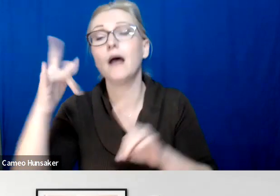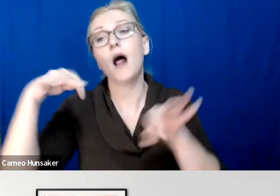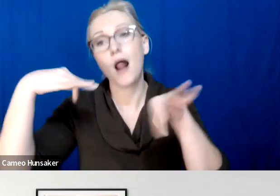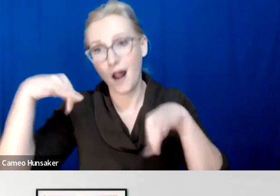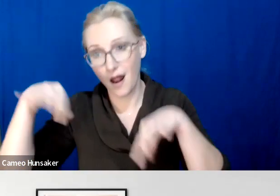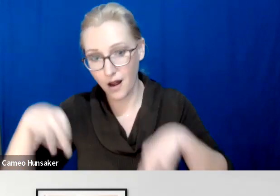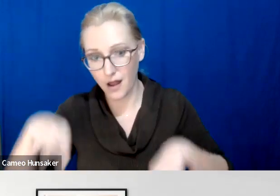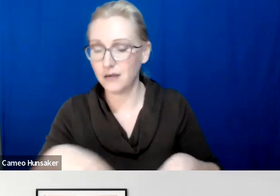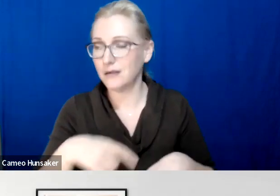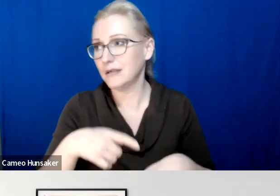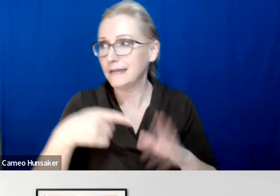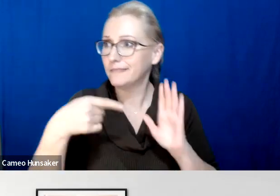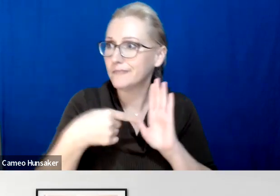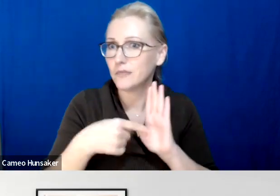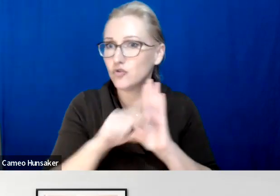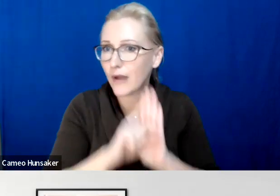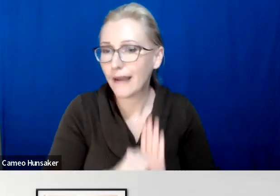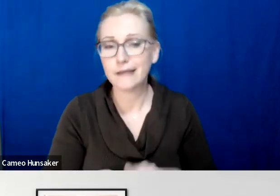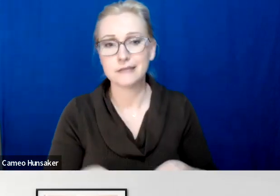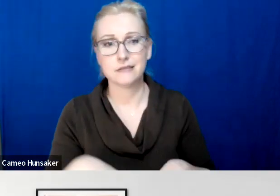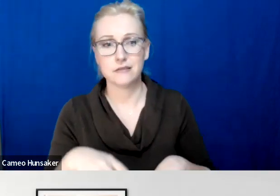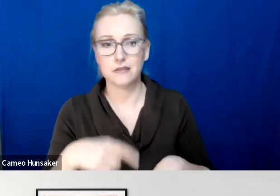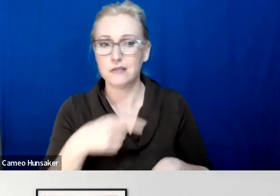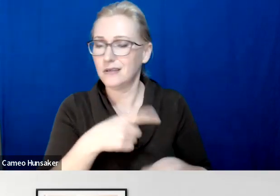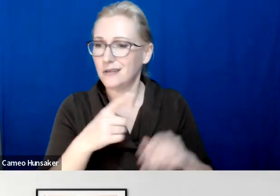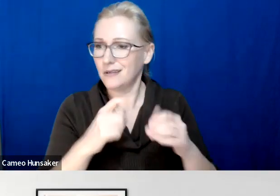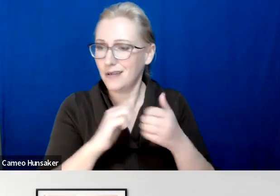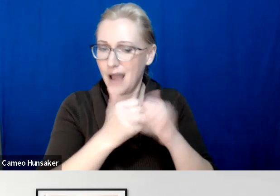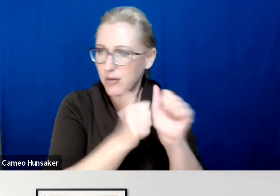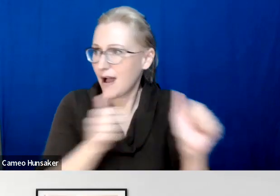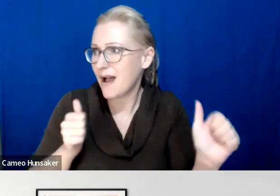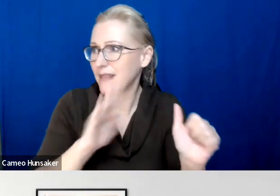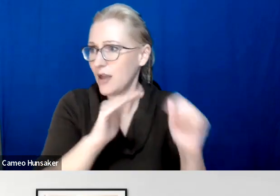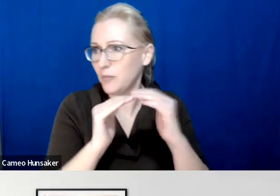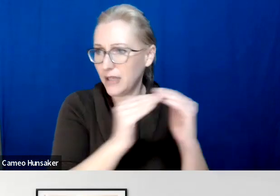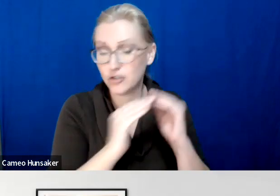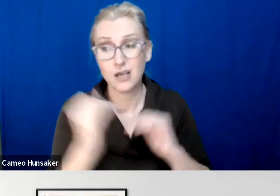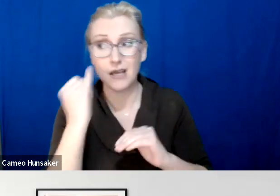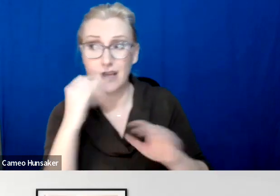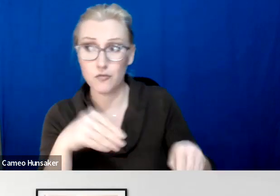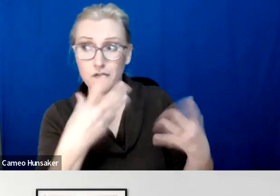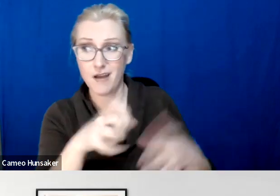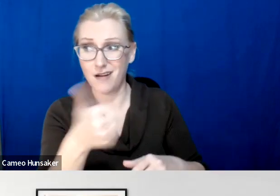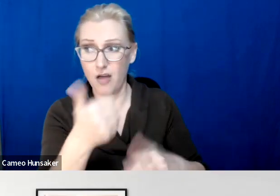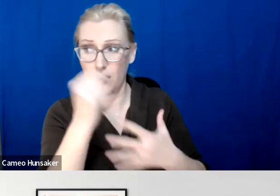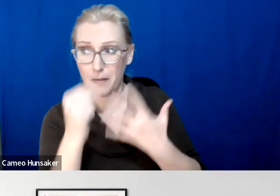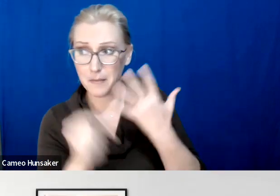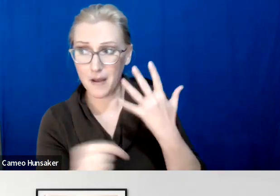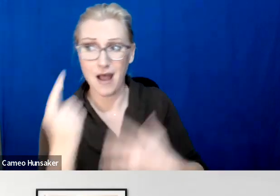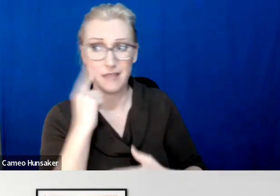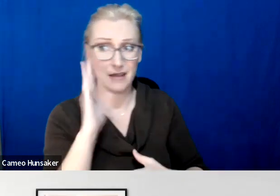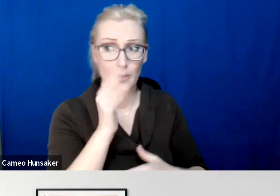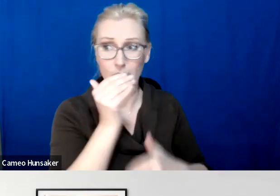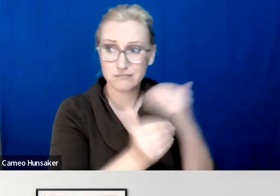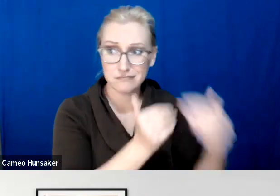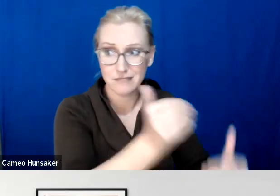to their peers. If they were given this other service, I think they would make this progress based on this research